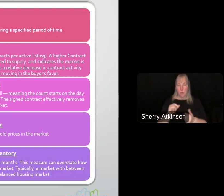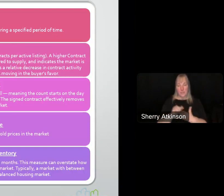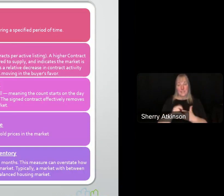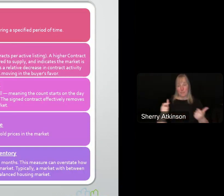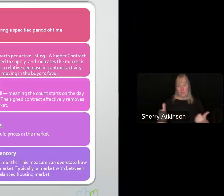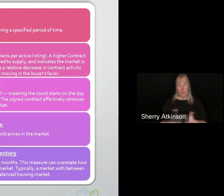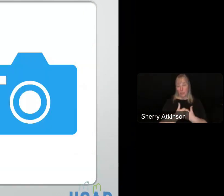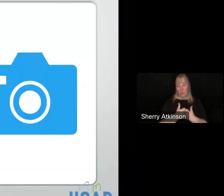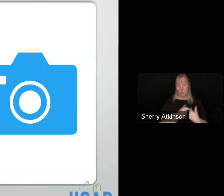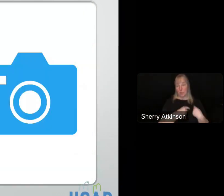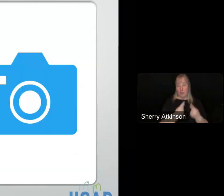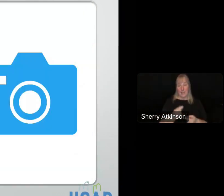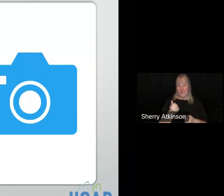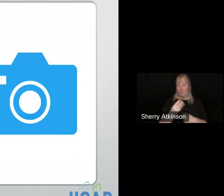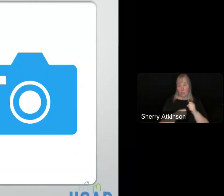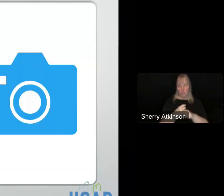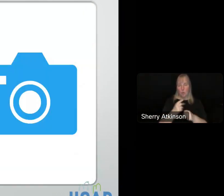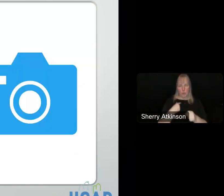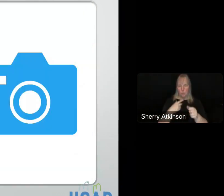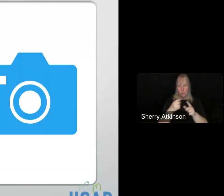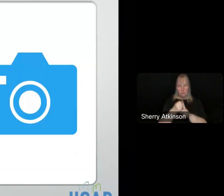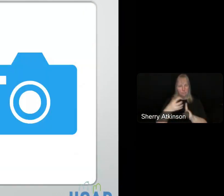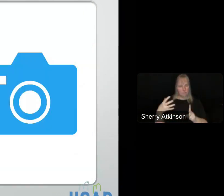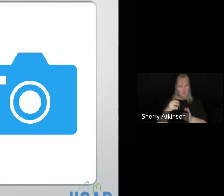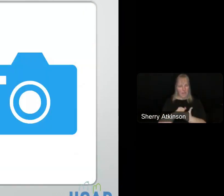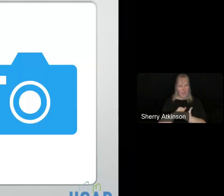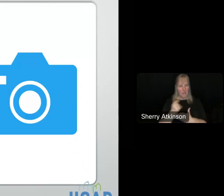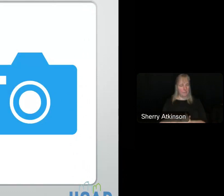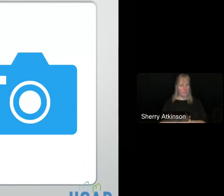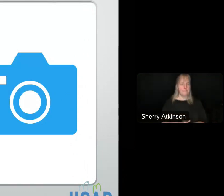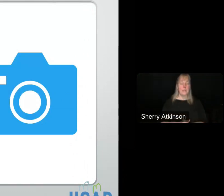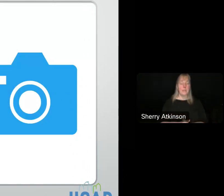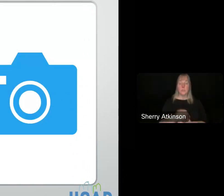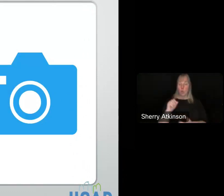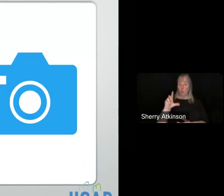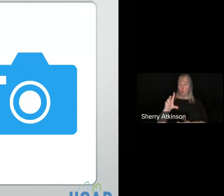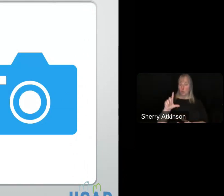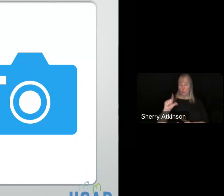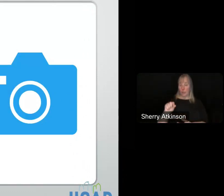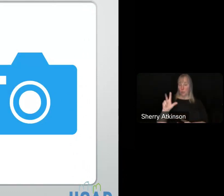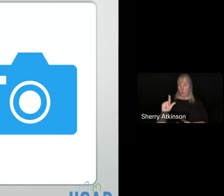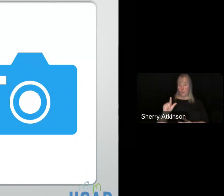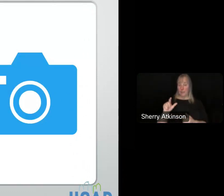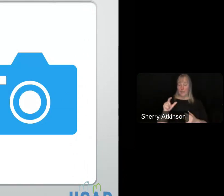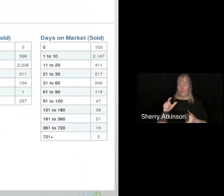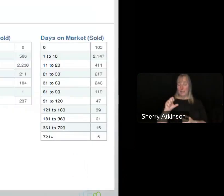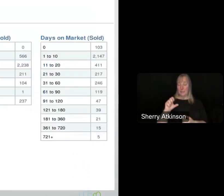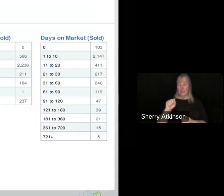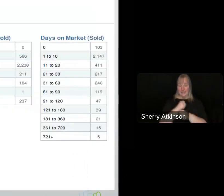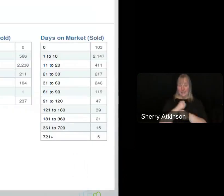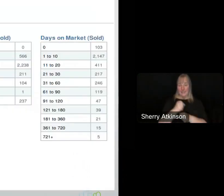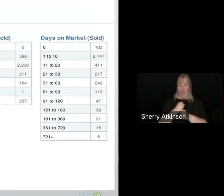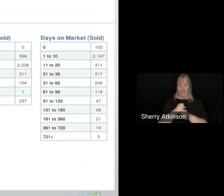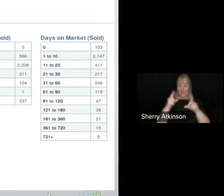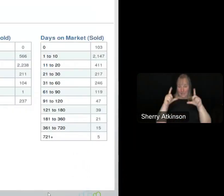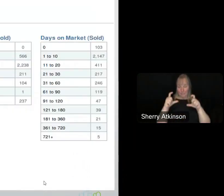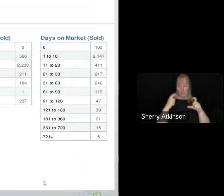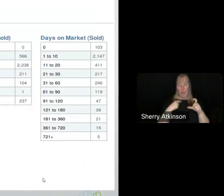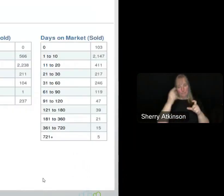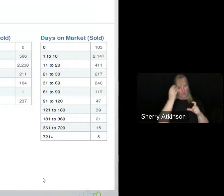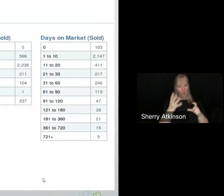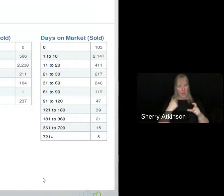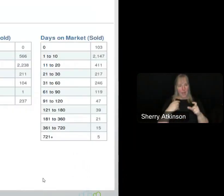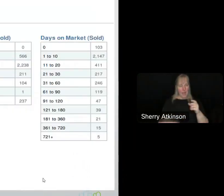kind of dive into that a little bit. Okay, so 2023 stat snapshot, and by the way, I did add into the